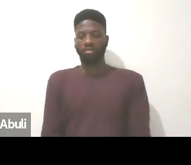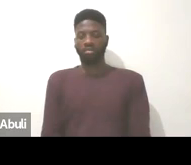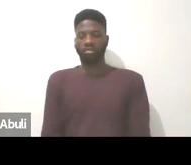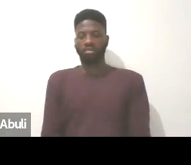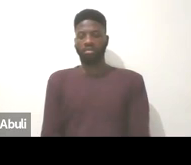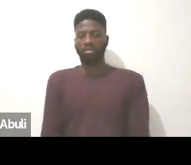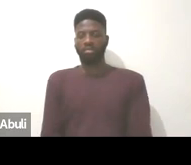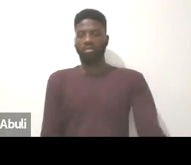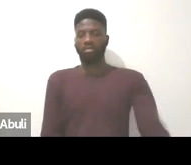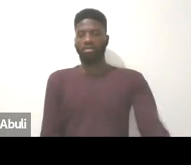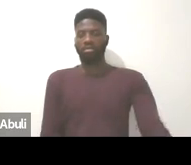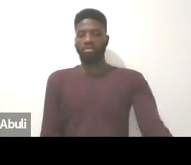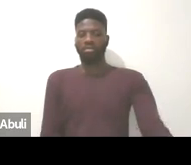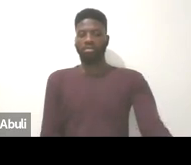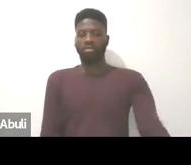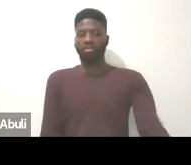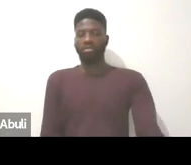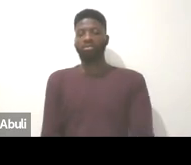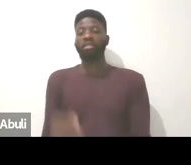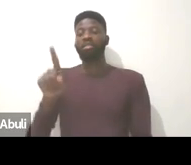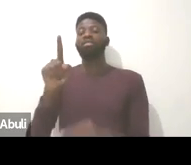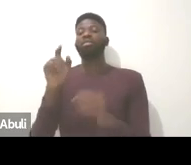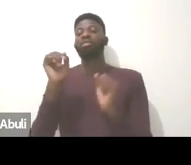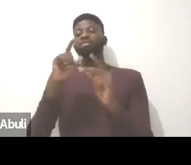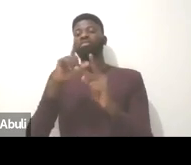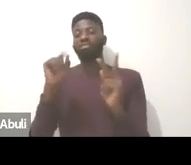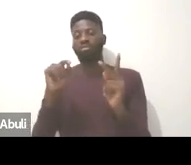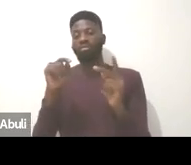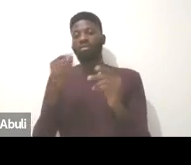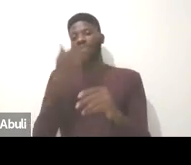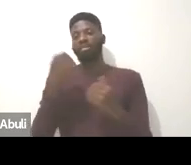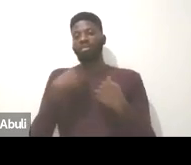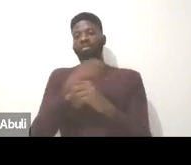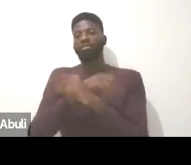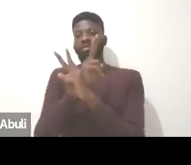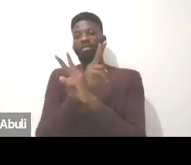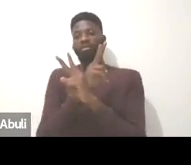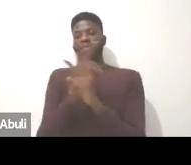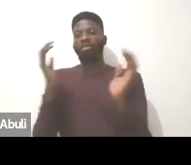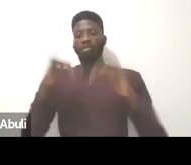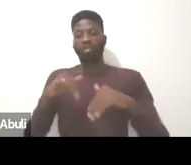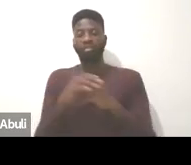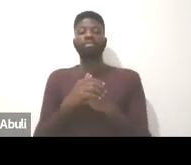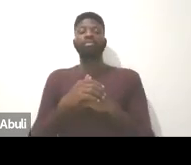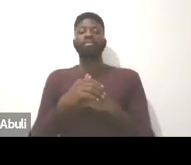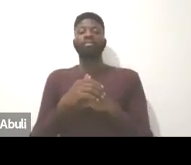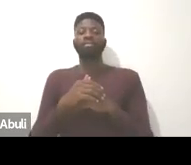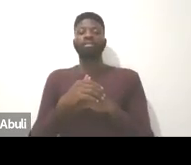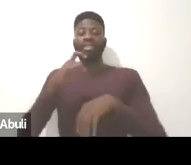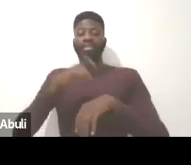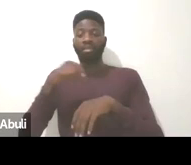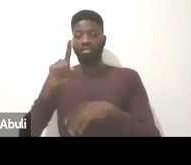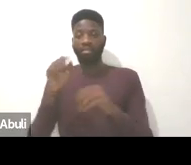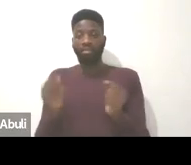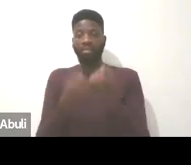has for you? They'll choose to have a video conferencing. And when you find out that you're